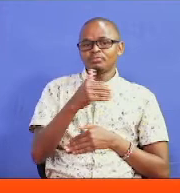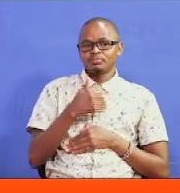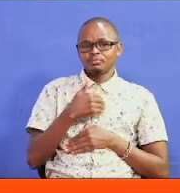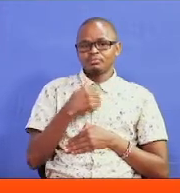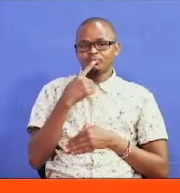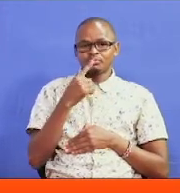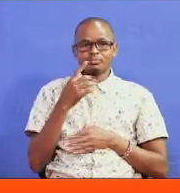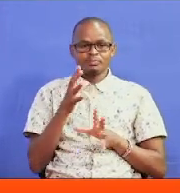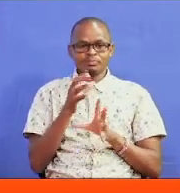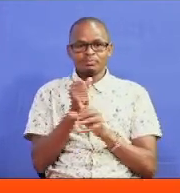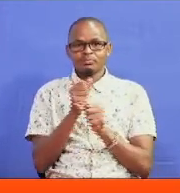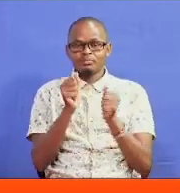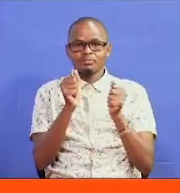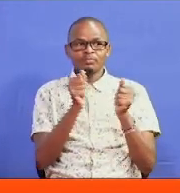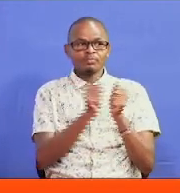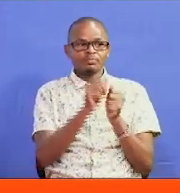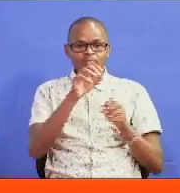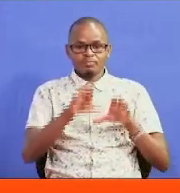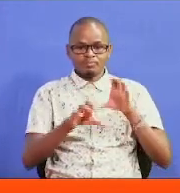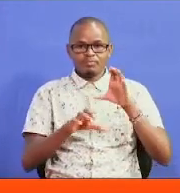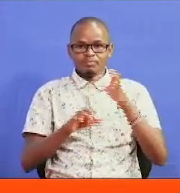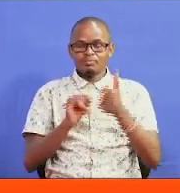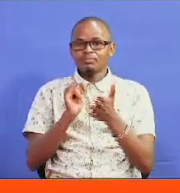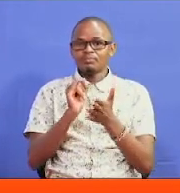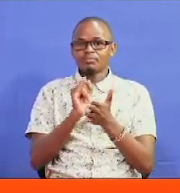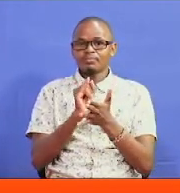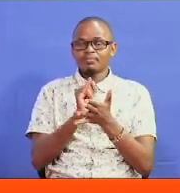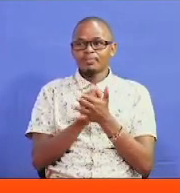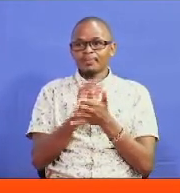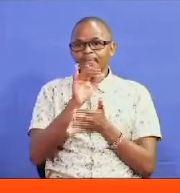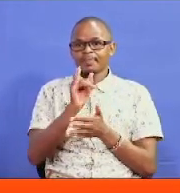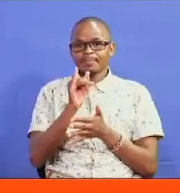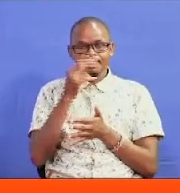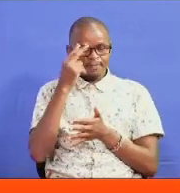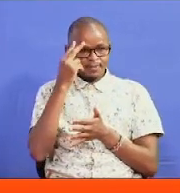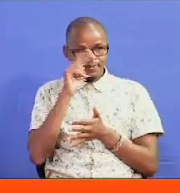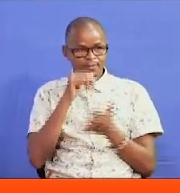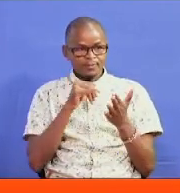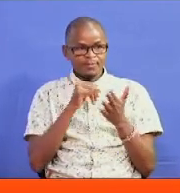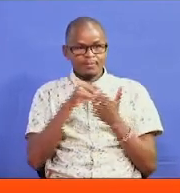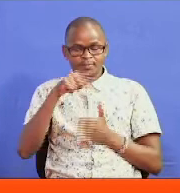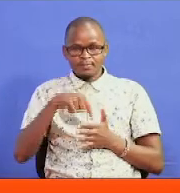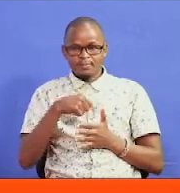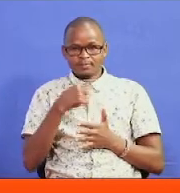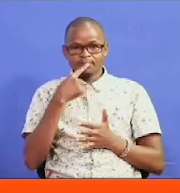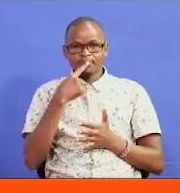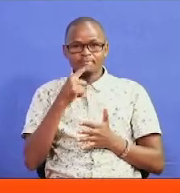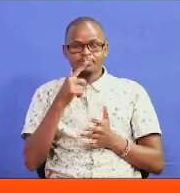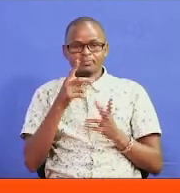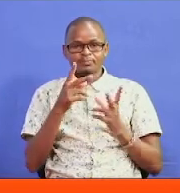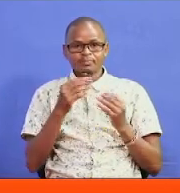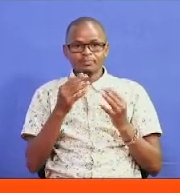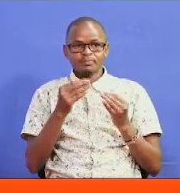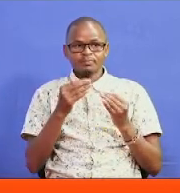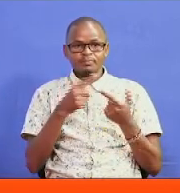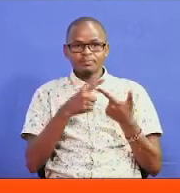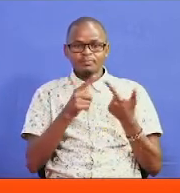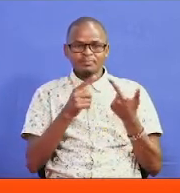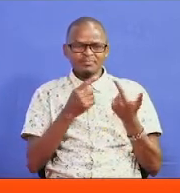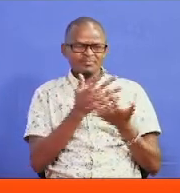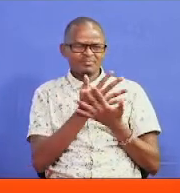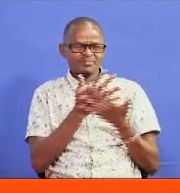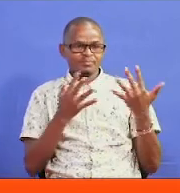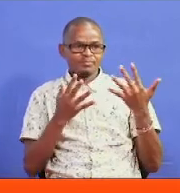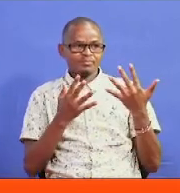you're actually associating with an animal that just by the looks it is so healthy, but just